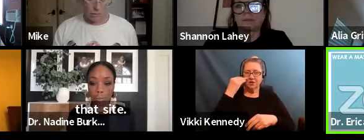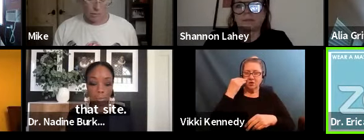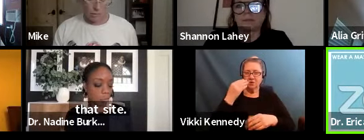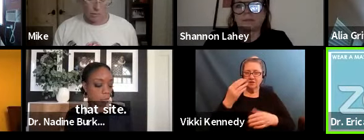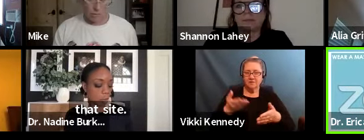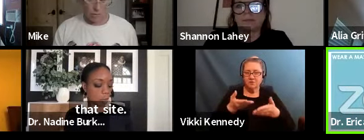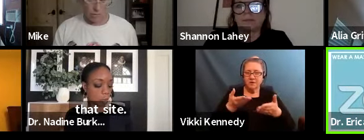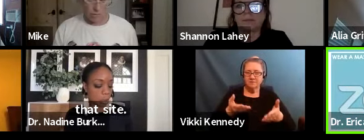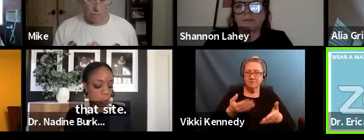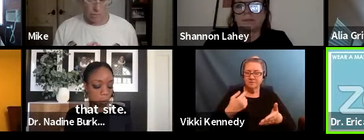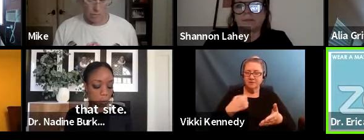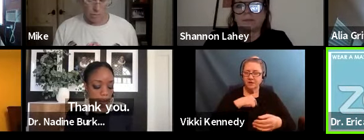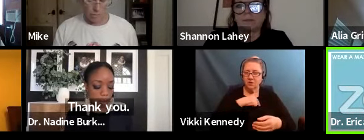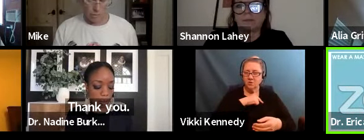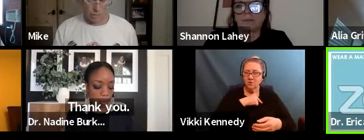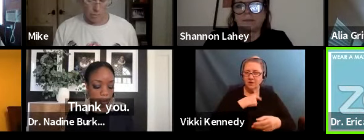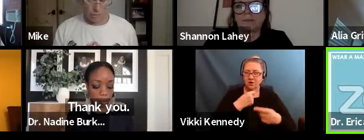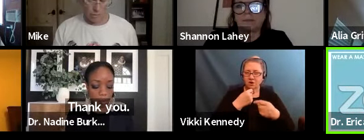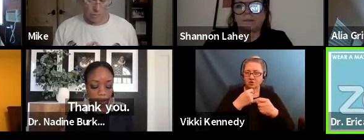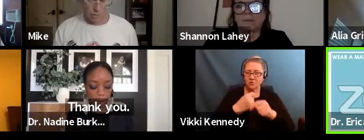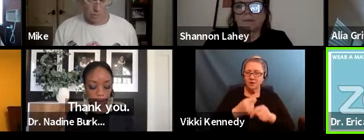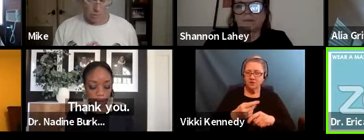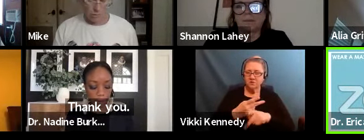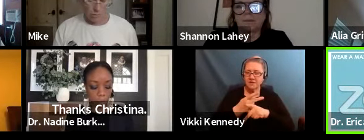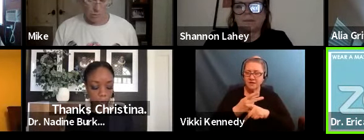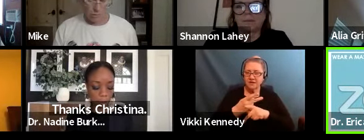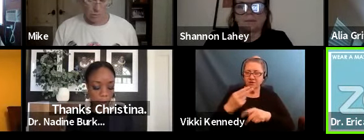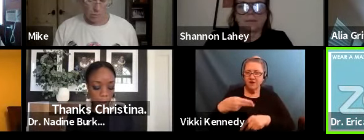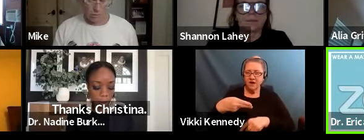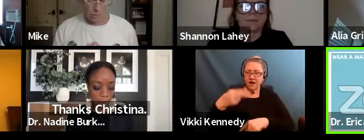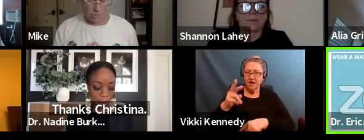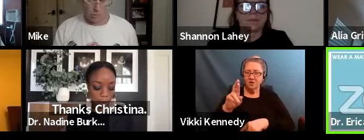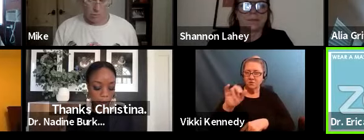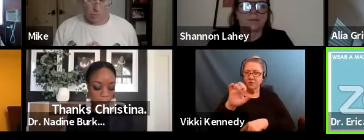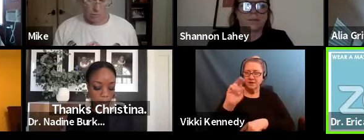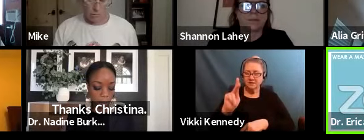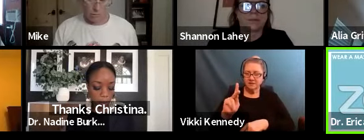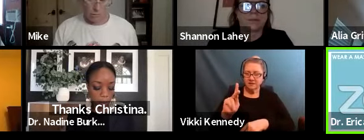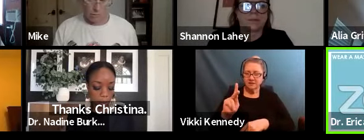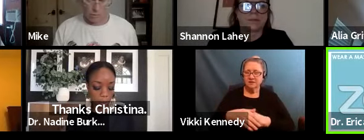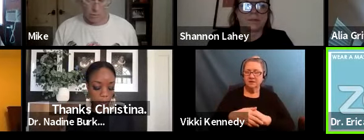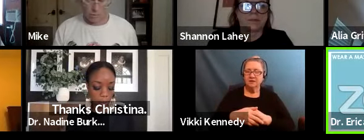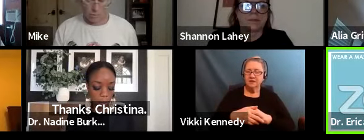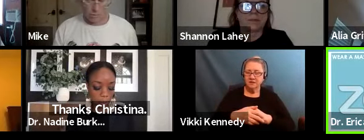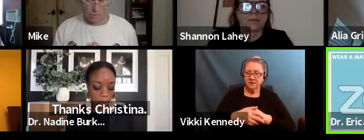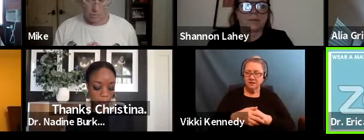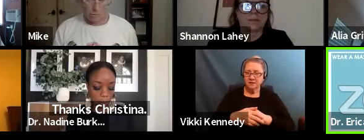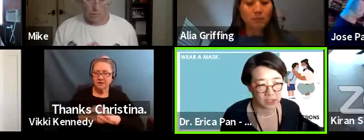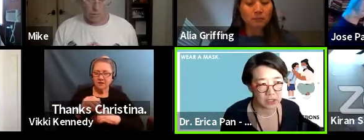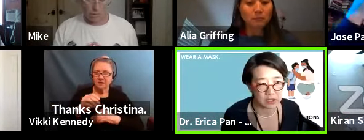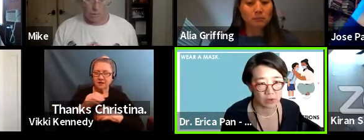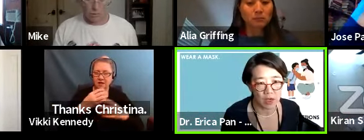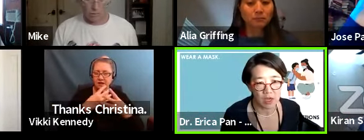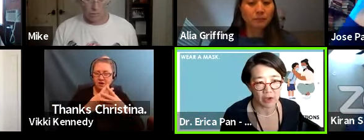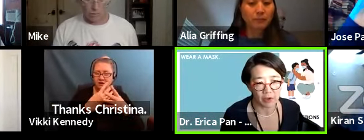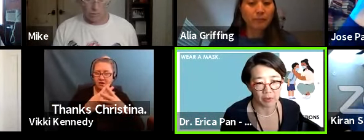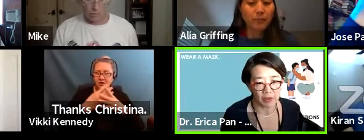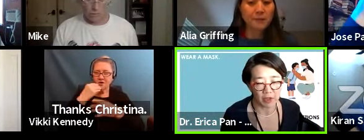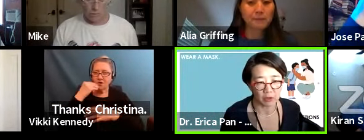are working on how to address high-risk congregate settings, so including our incarcerated settings, homeless shelters, other high-risk congregate settings.